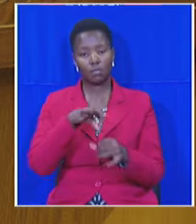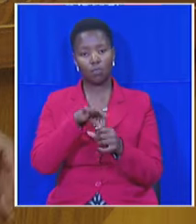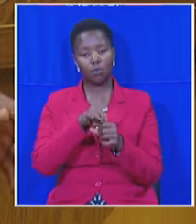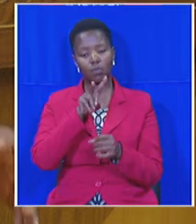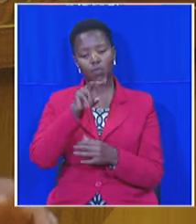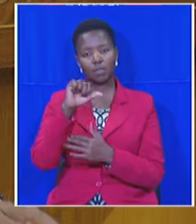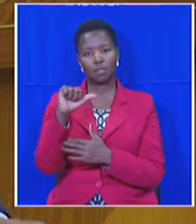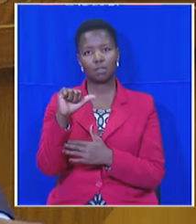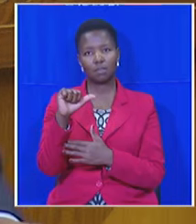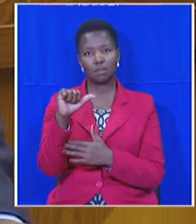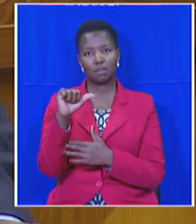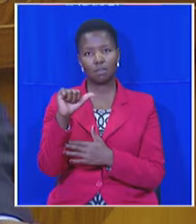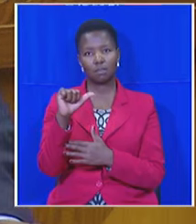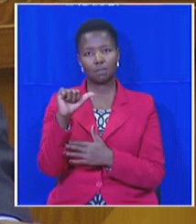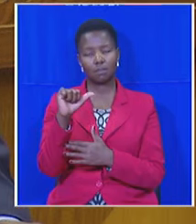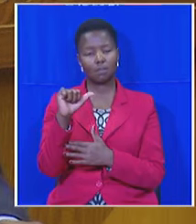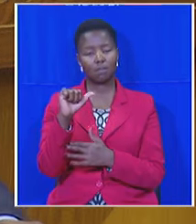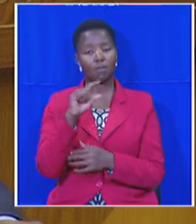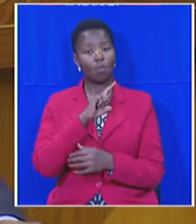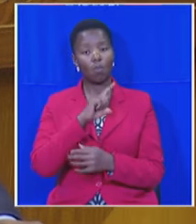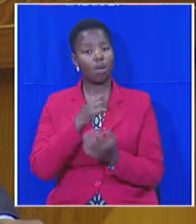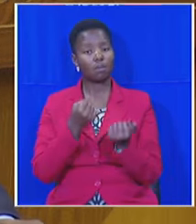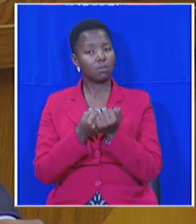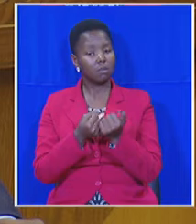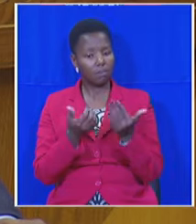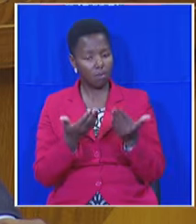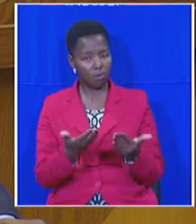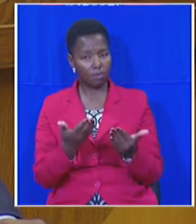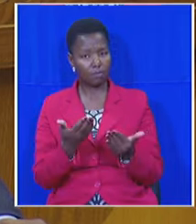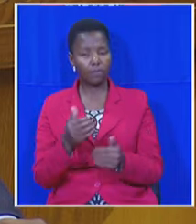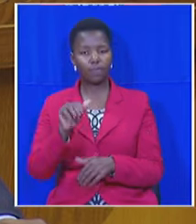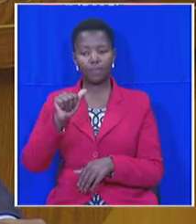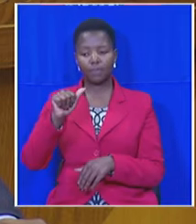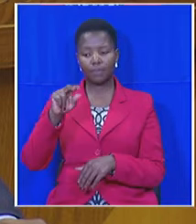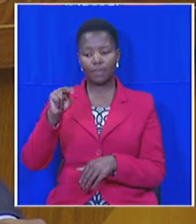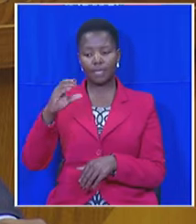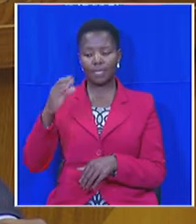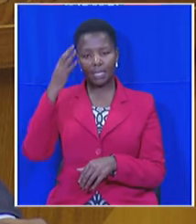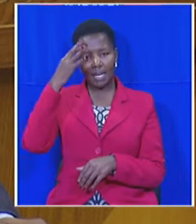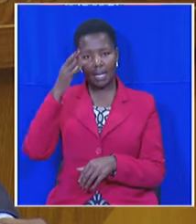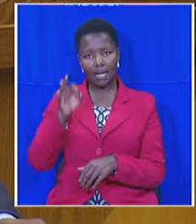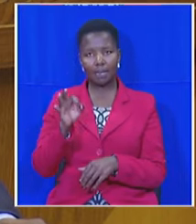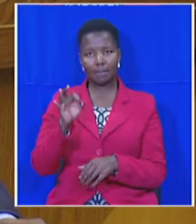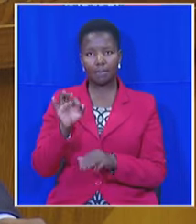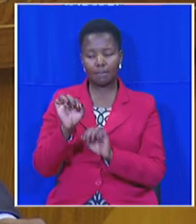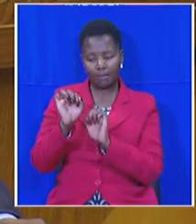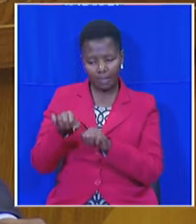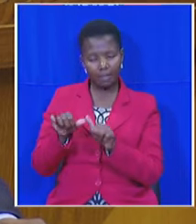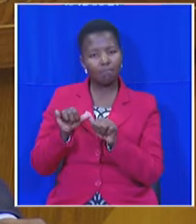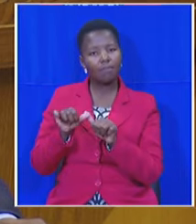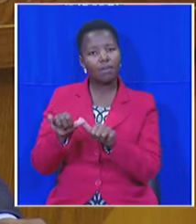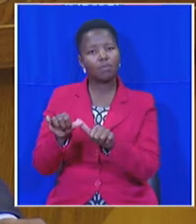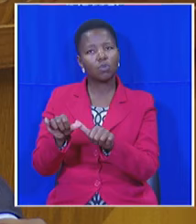26. We do so that the African National Congress government can continue to